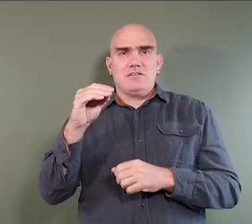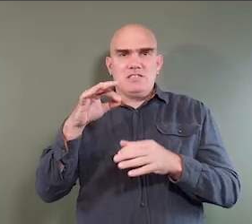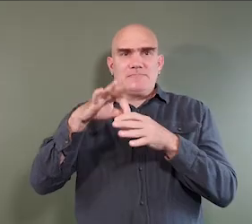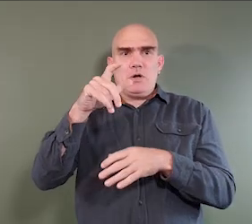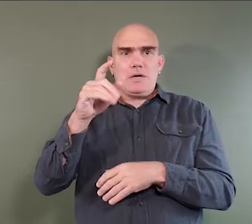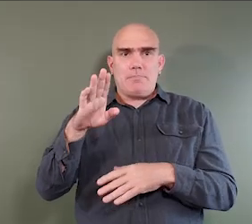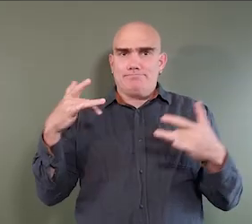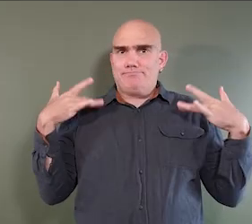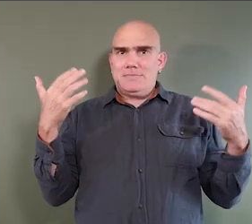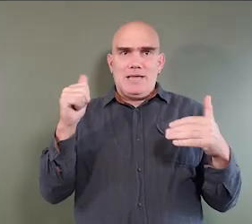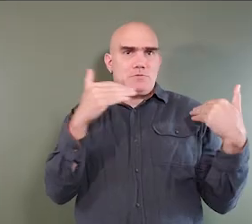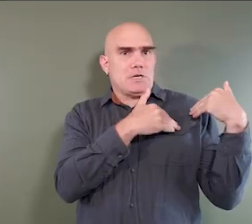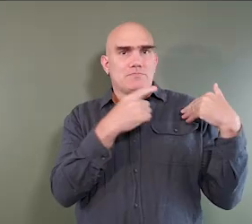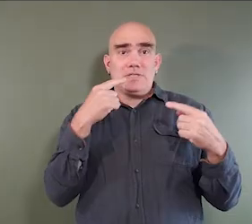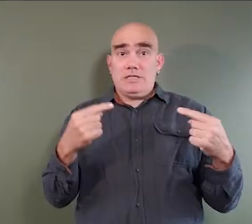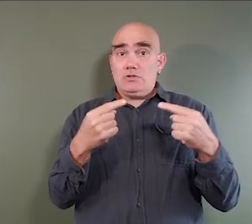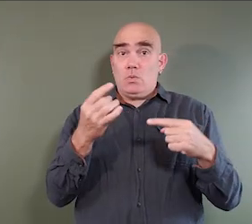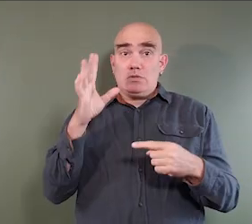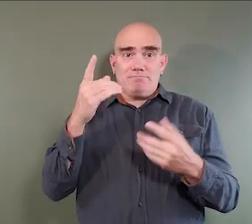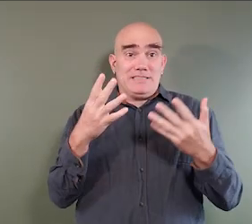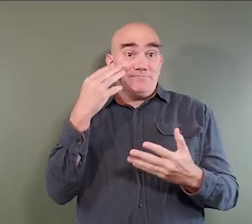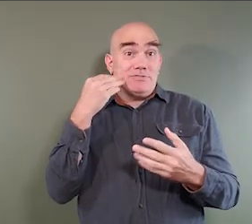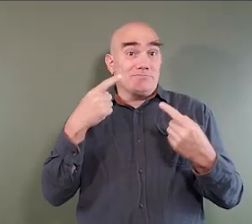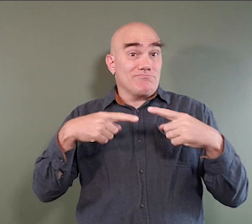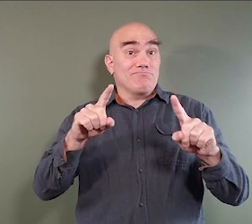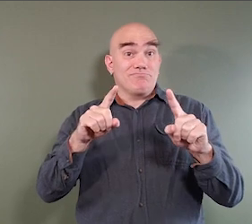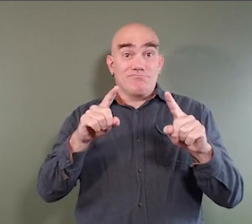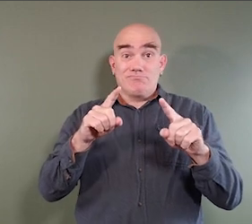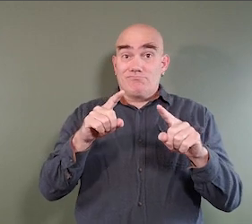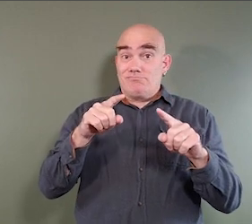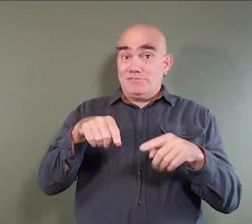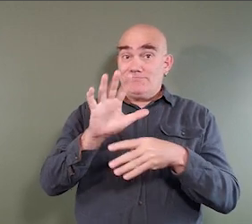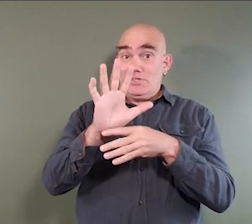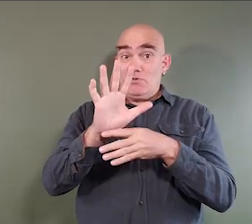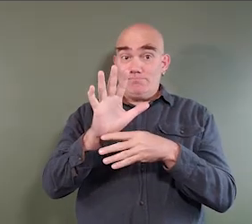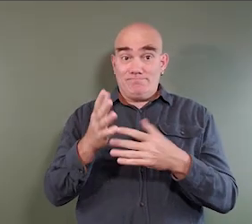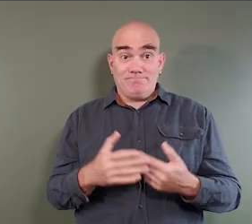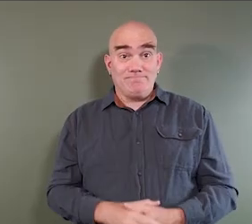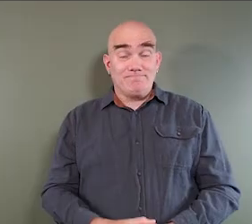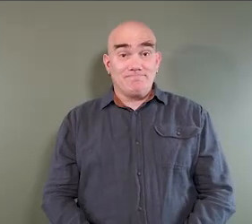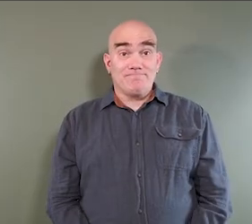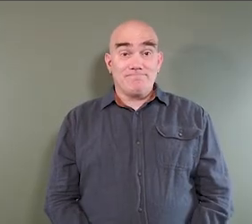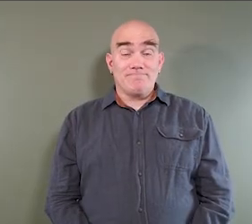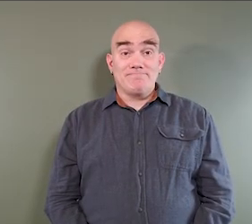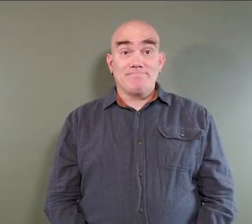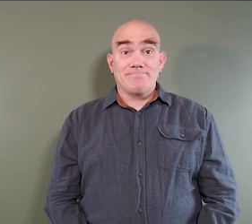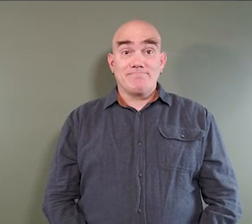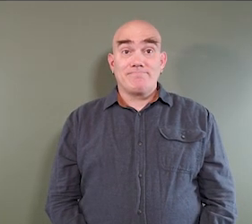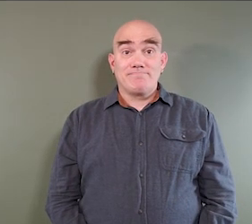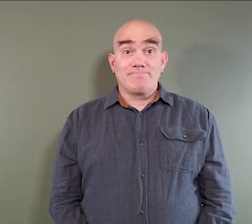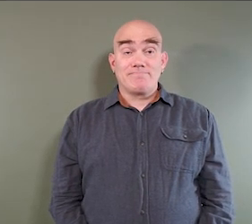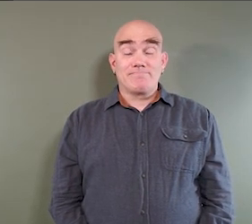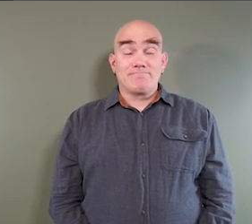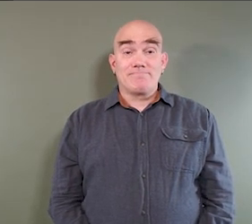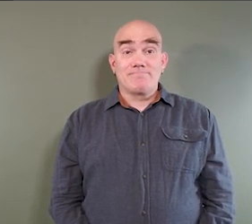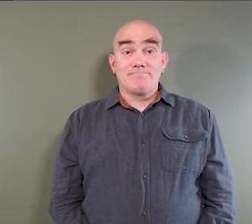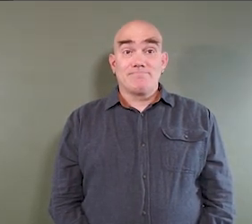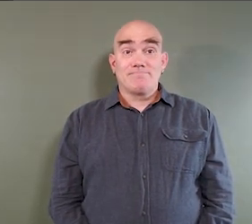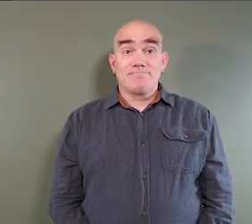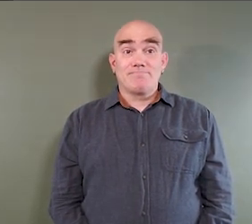be responsible or liable for any injury or harm you sustain as a result of this video.